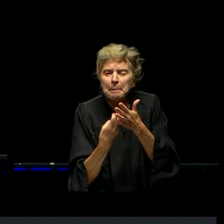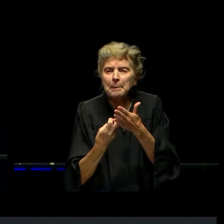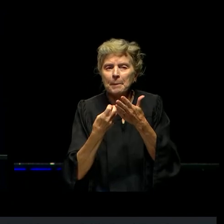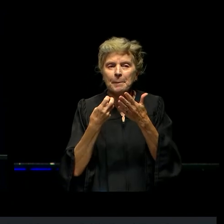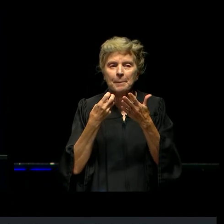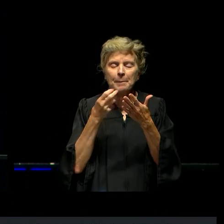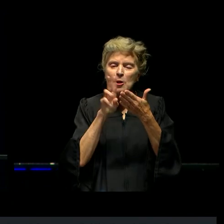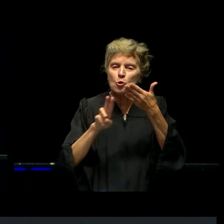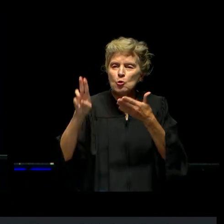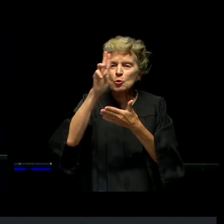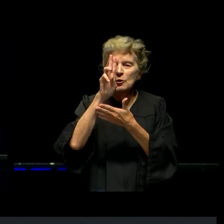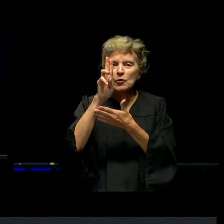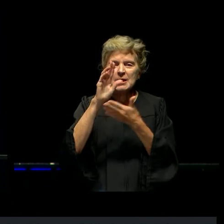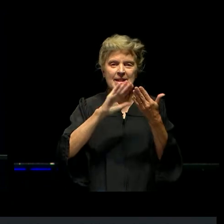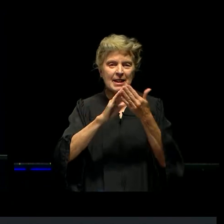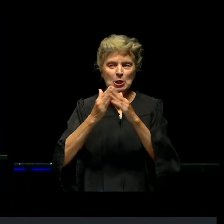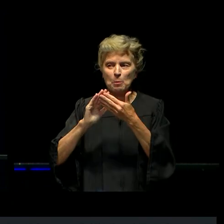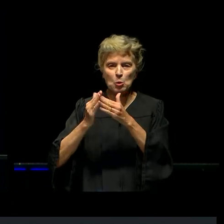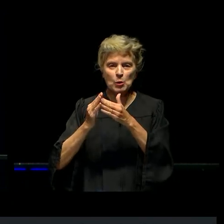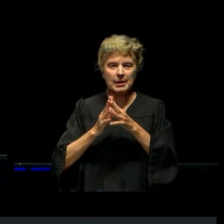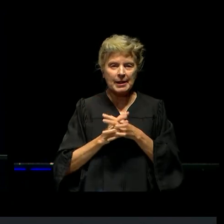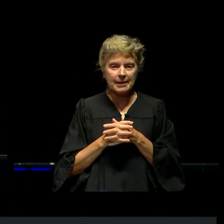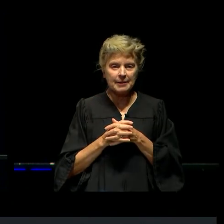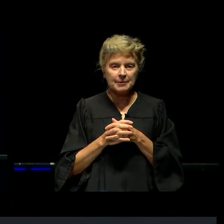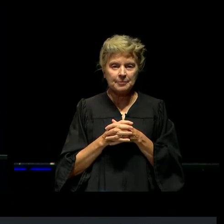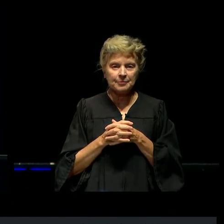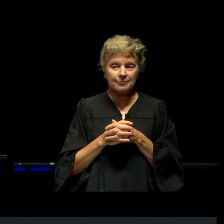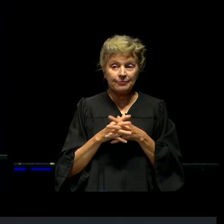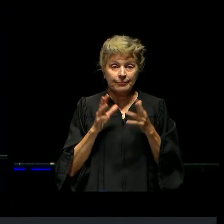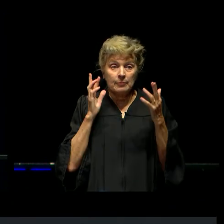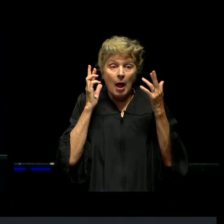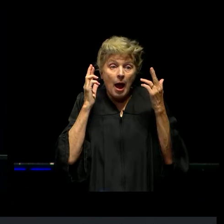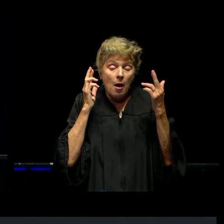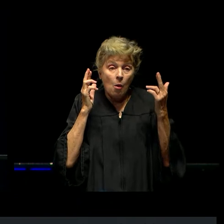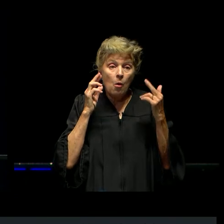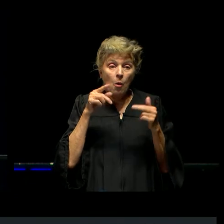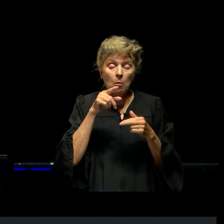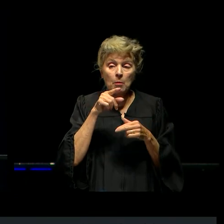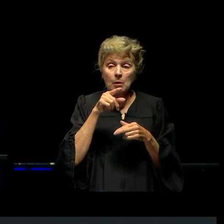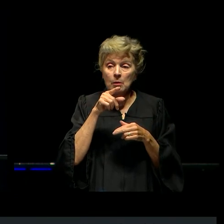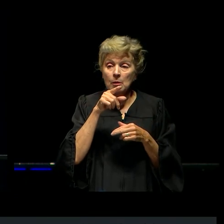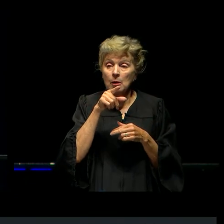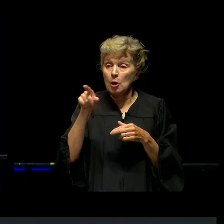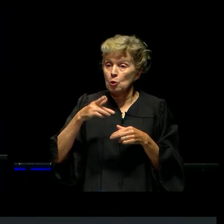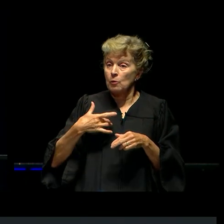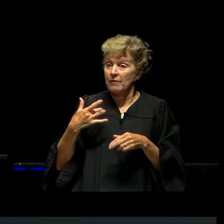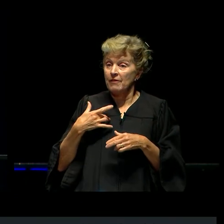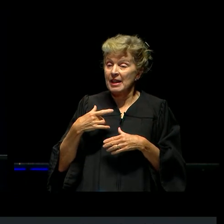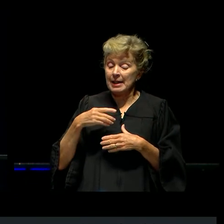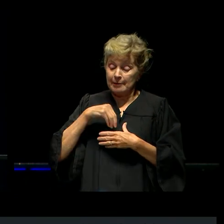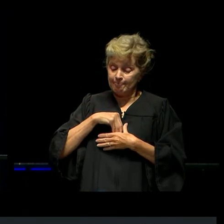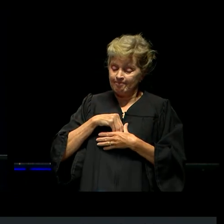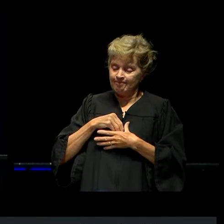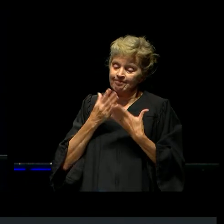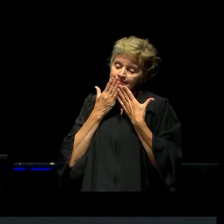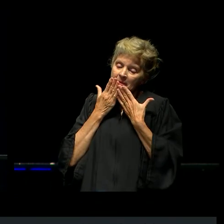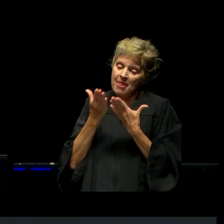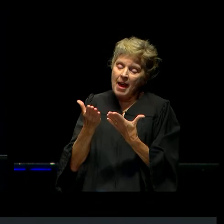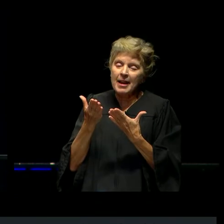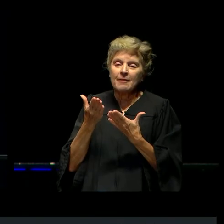in our university community. I hope you are feeling grateful for each